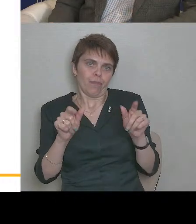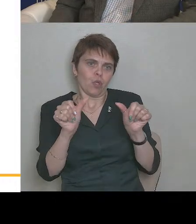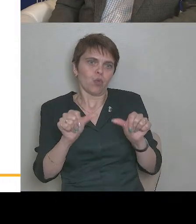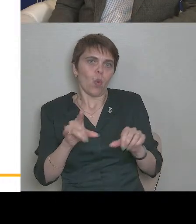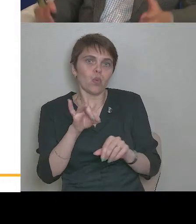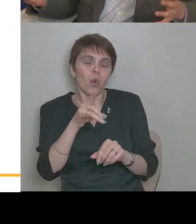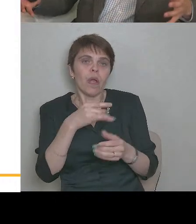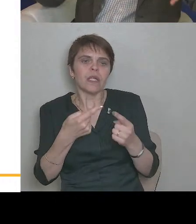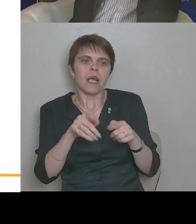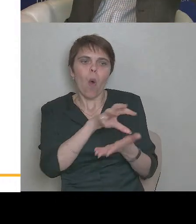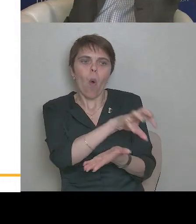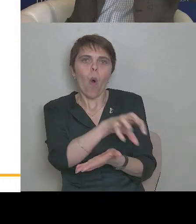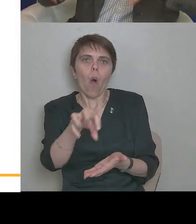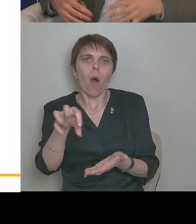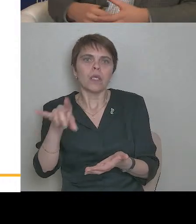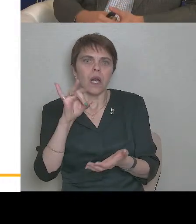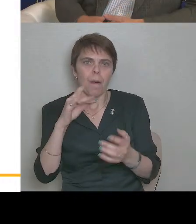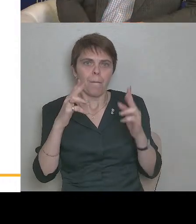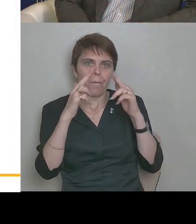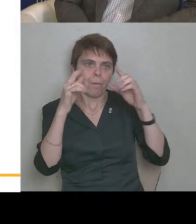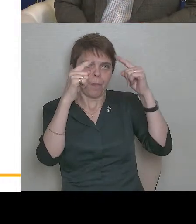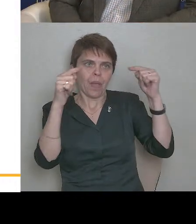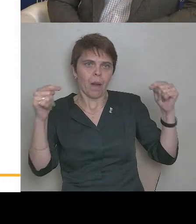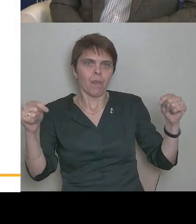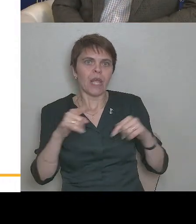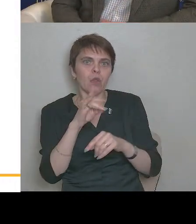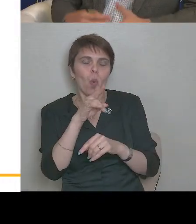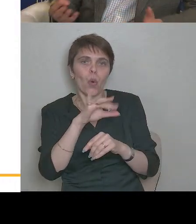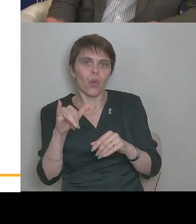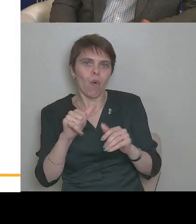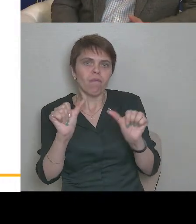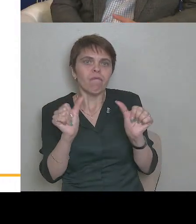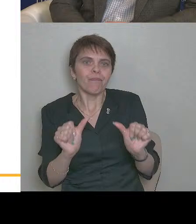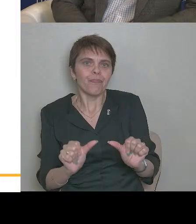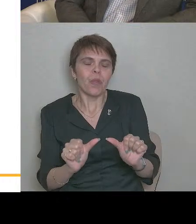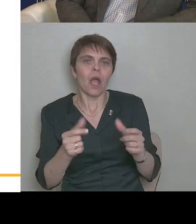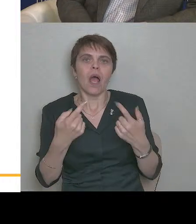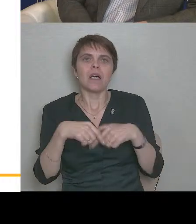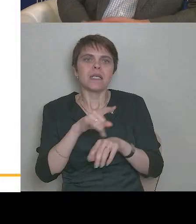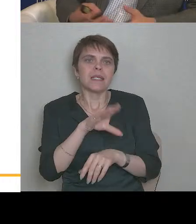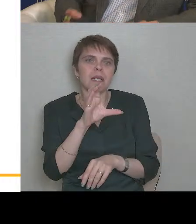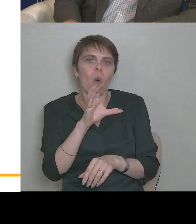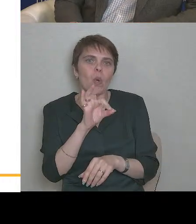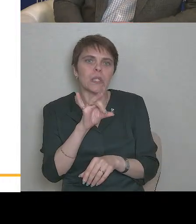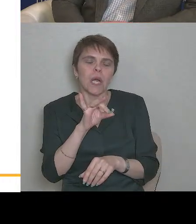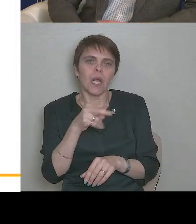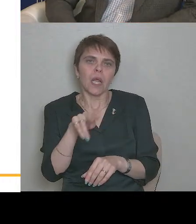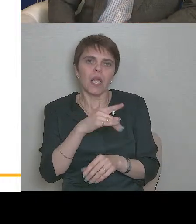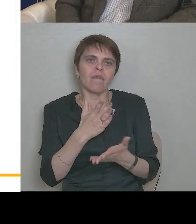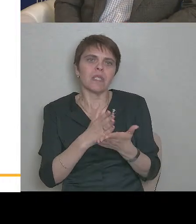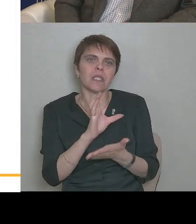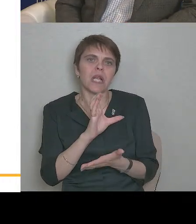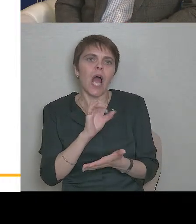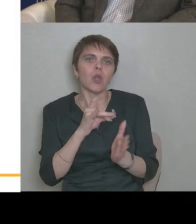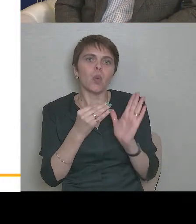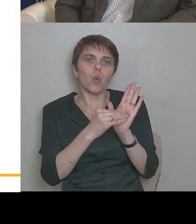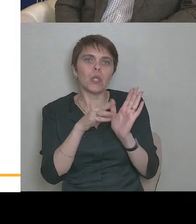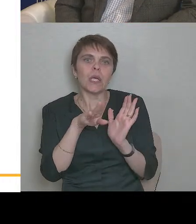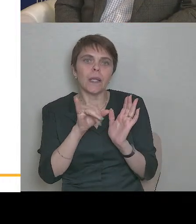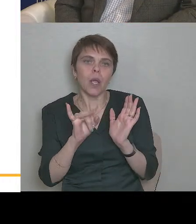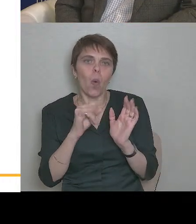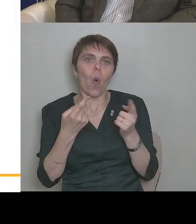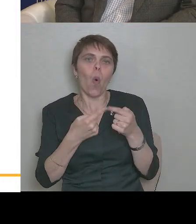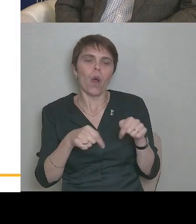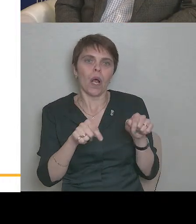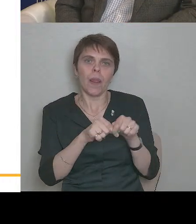a political party. And the local branches are very important, which are built as a pyramid, the statutory